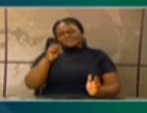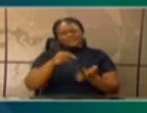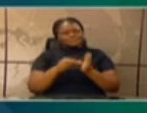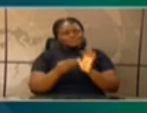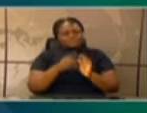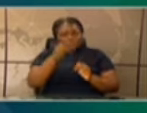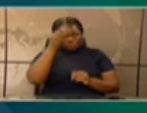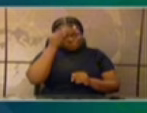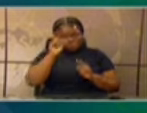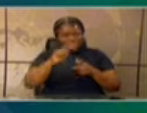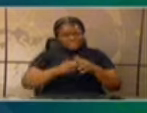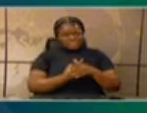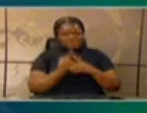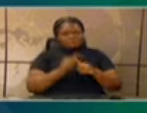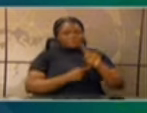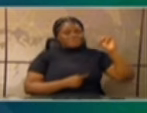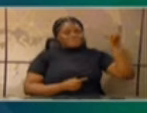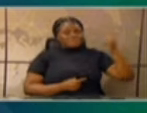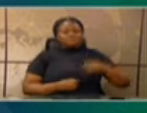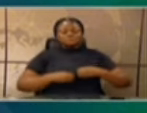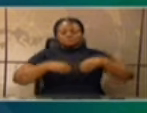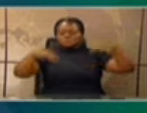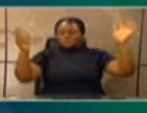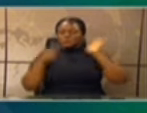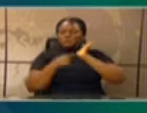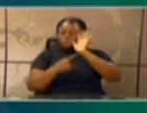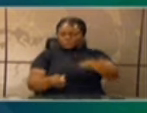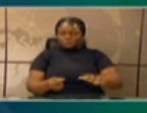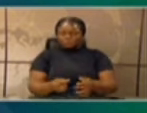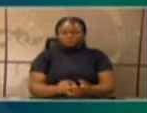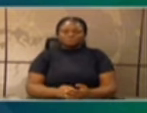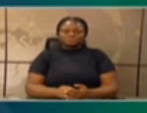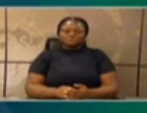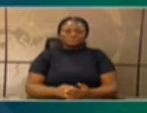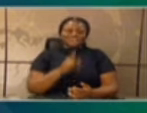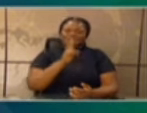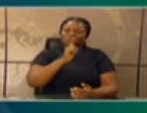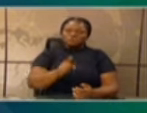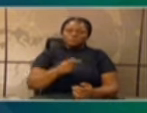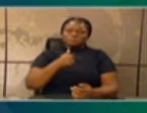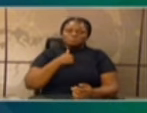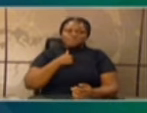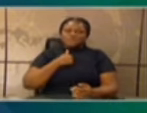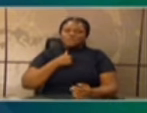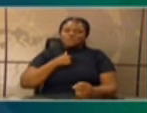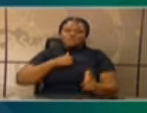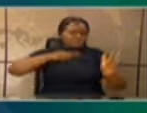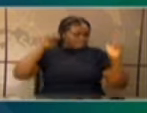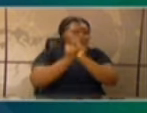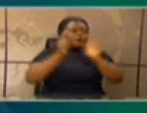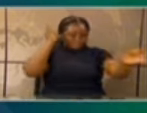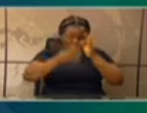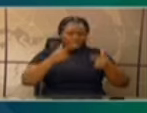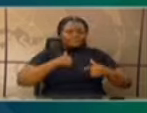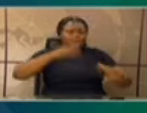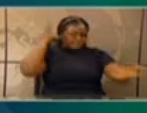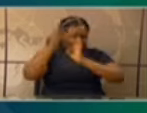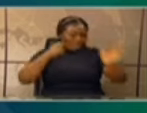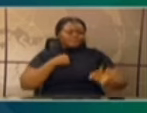kilometer. And I'm what? It's a moon publishing. I am daring the MPP to publish the list of roads. Oh,